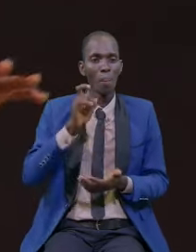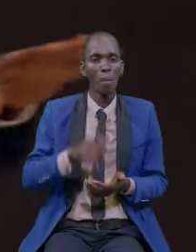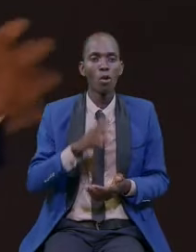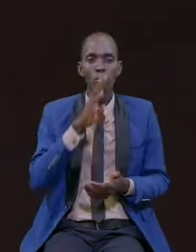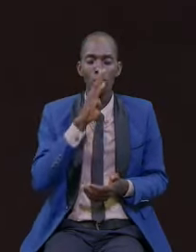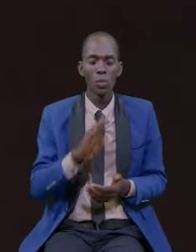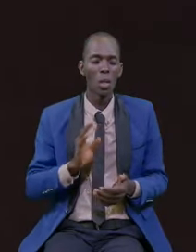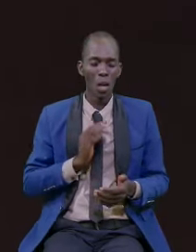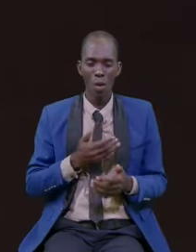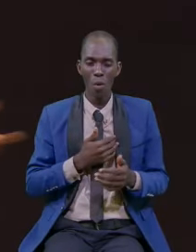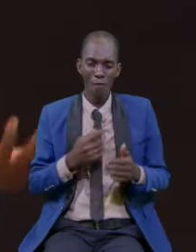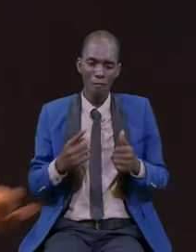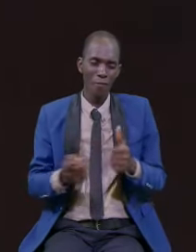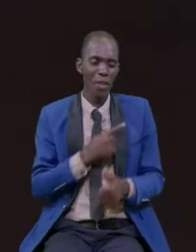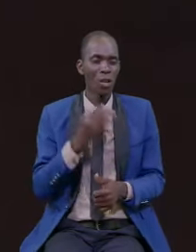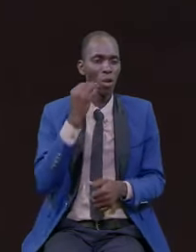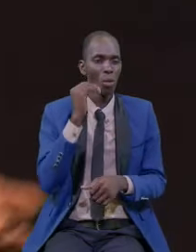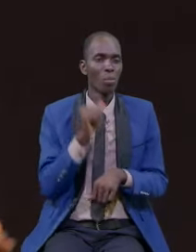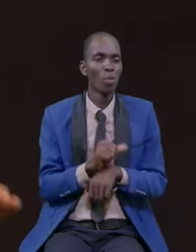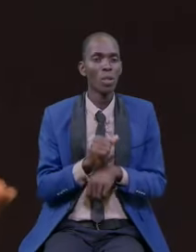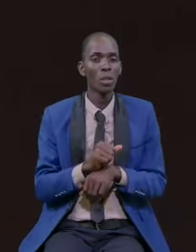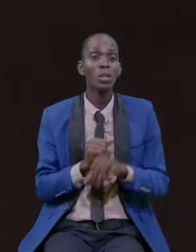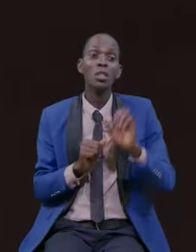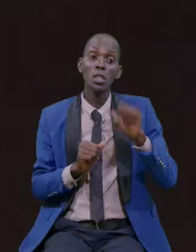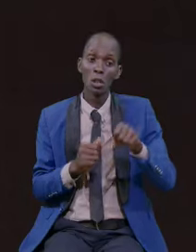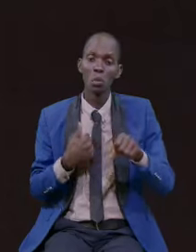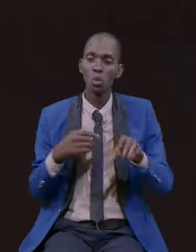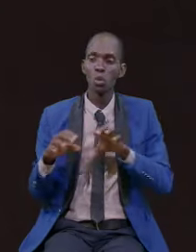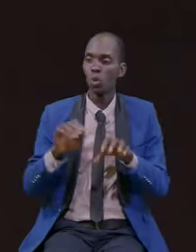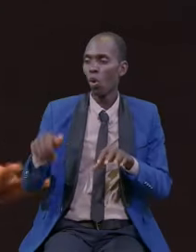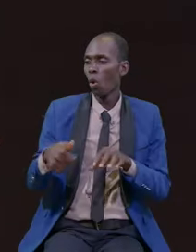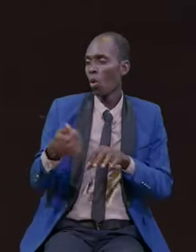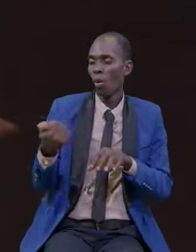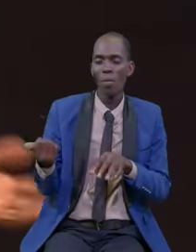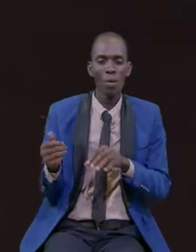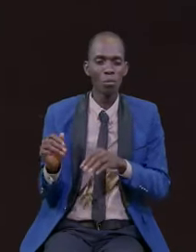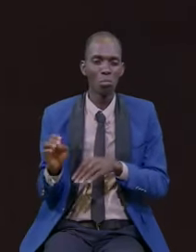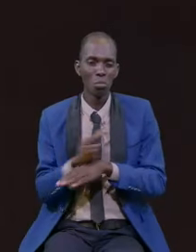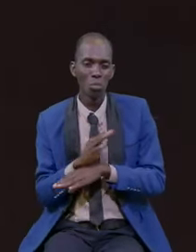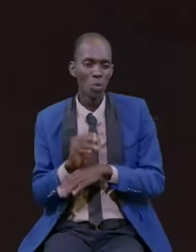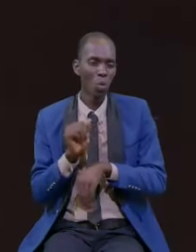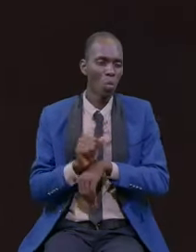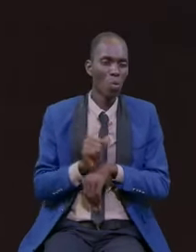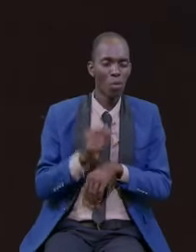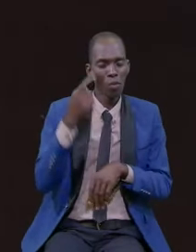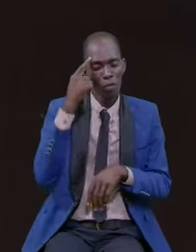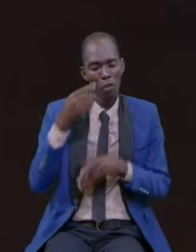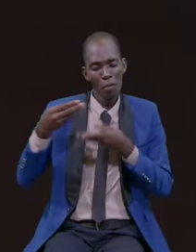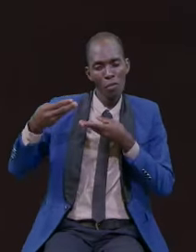do secular work so that we can feed. And if we have food and raiment, we should